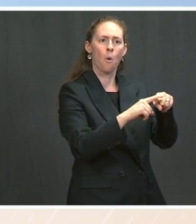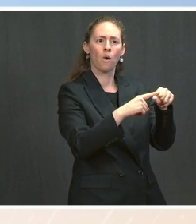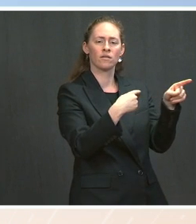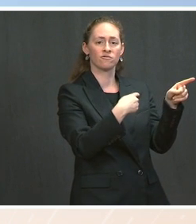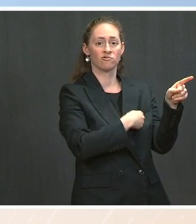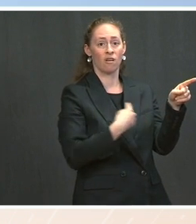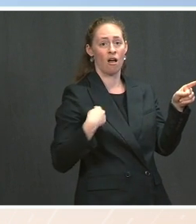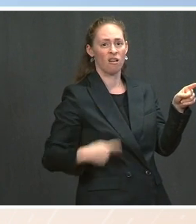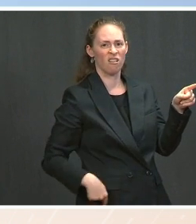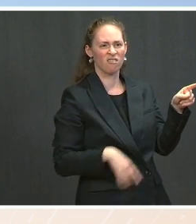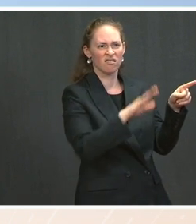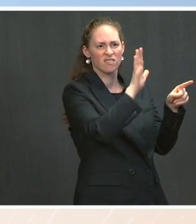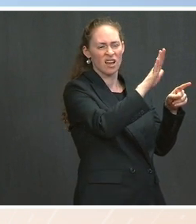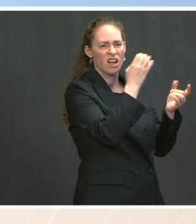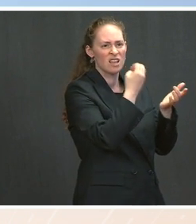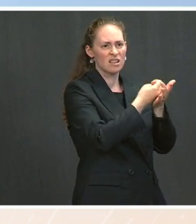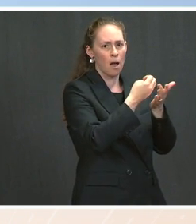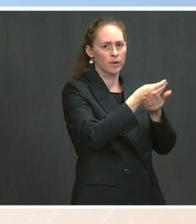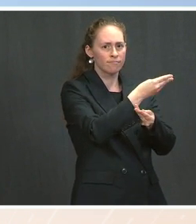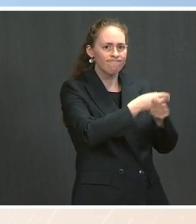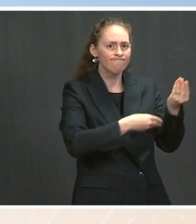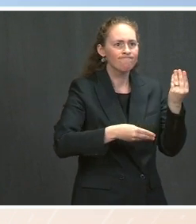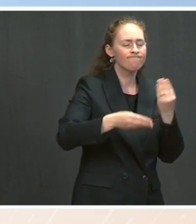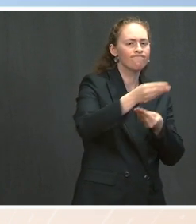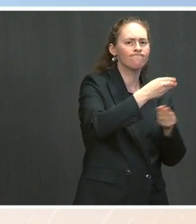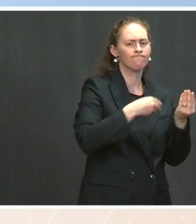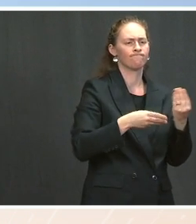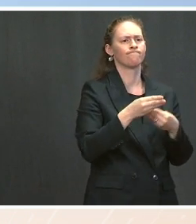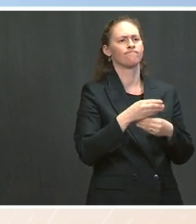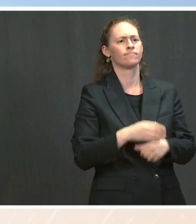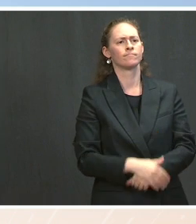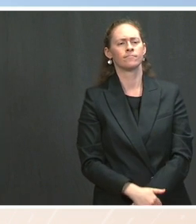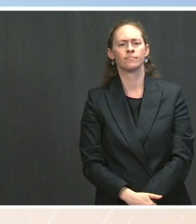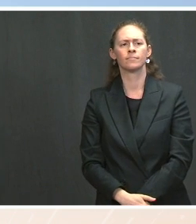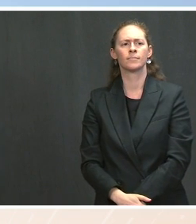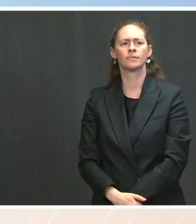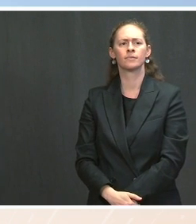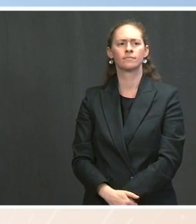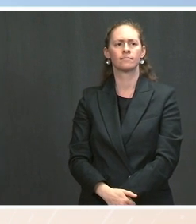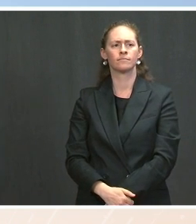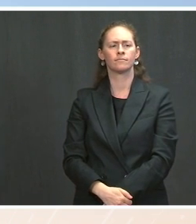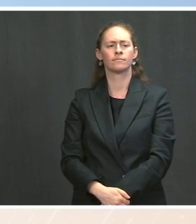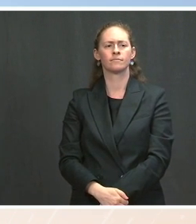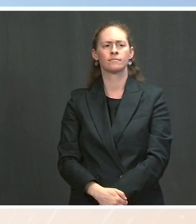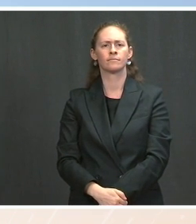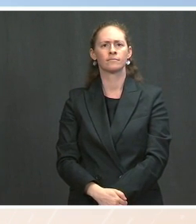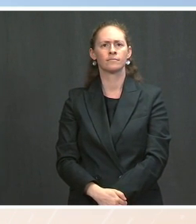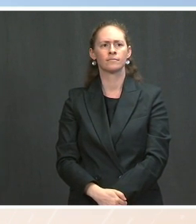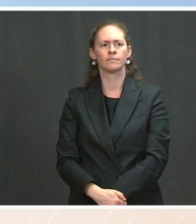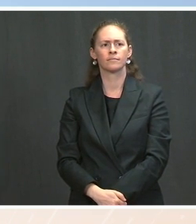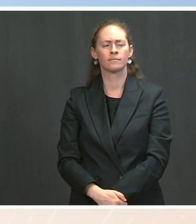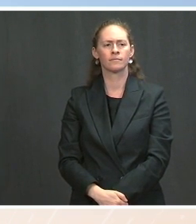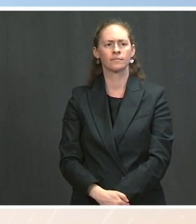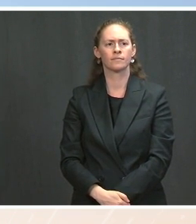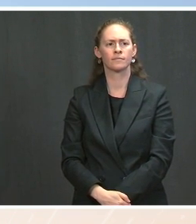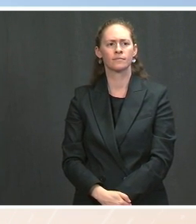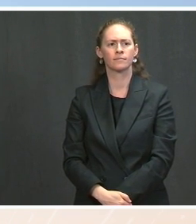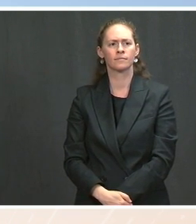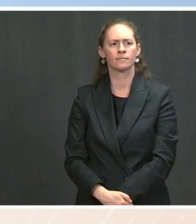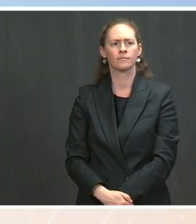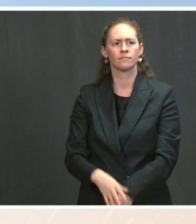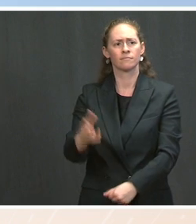that might upset the Chinese in today's joint statement. So how is the administration going to work with South Korea and